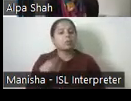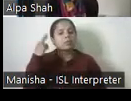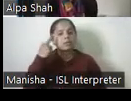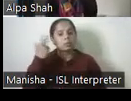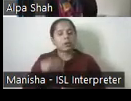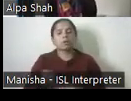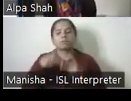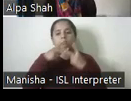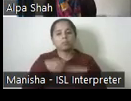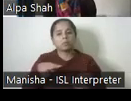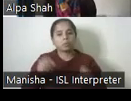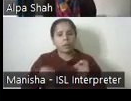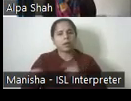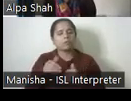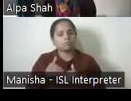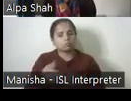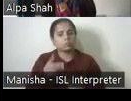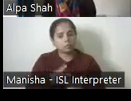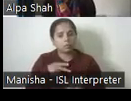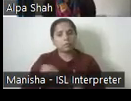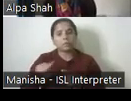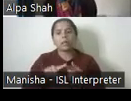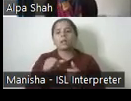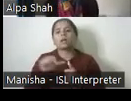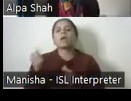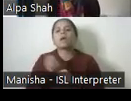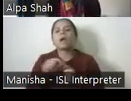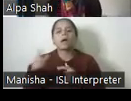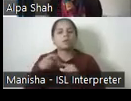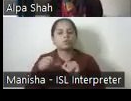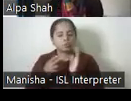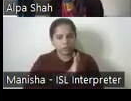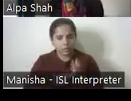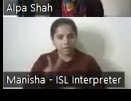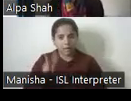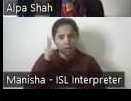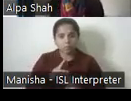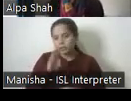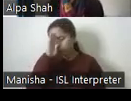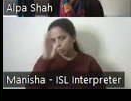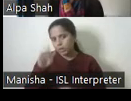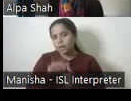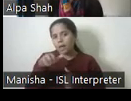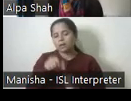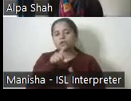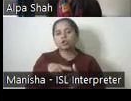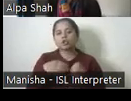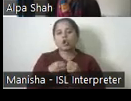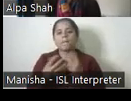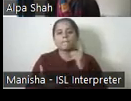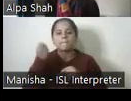able to maintain these egalitarian values is because of direct access to their livelihoods,